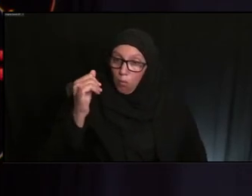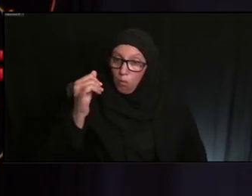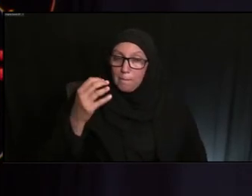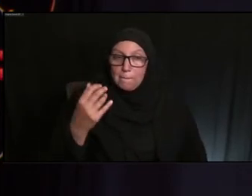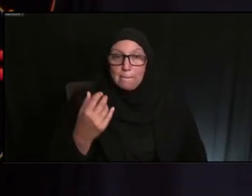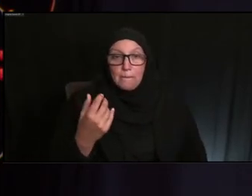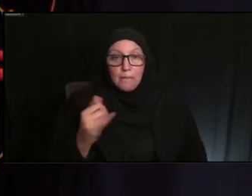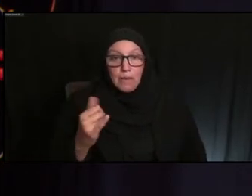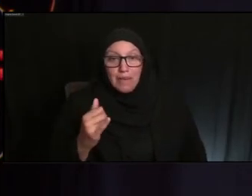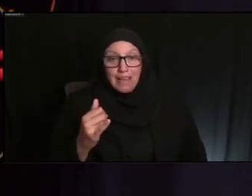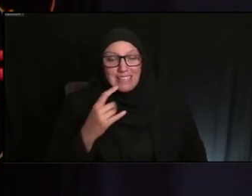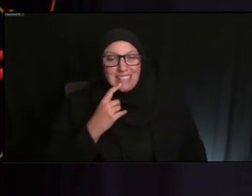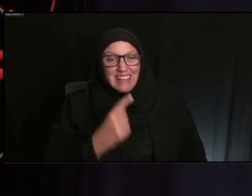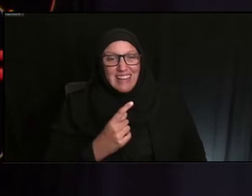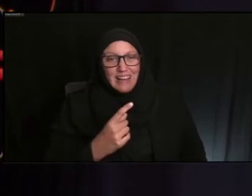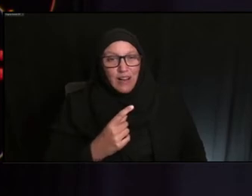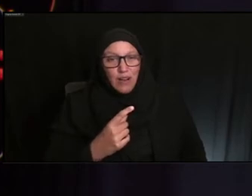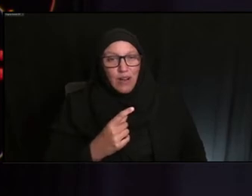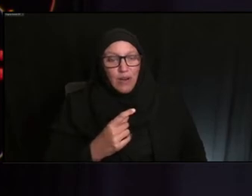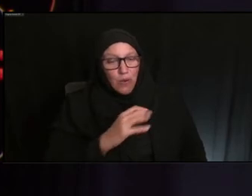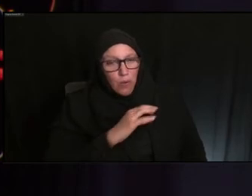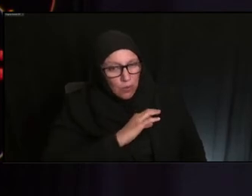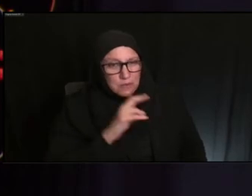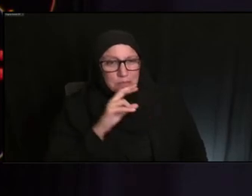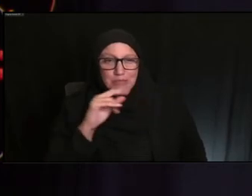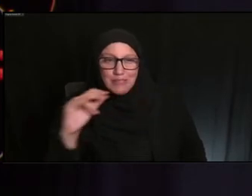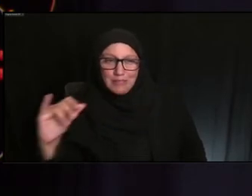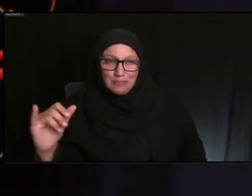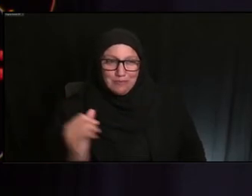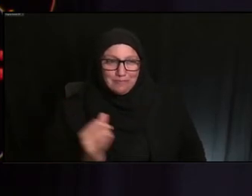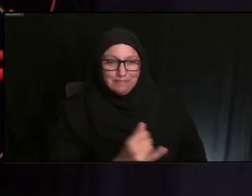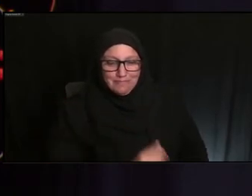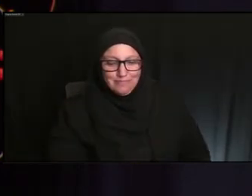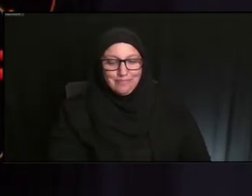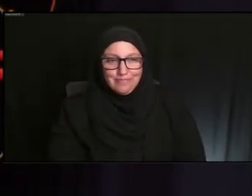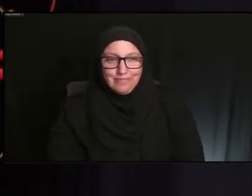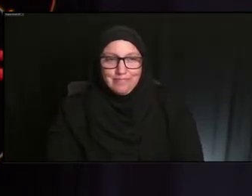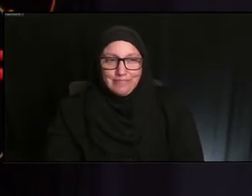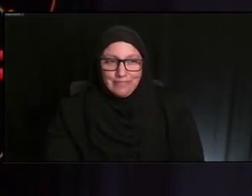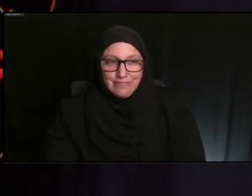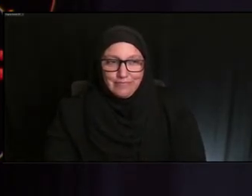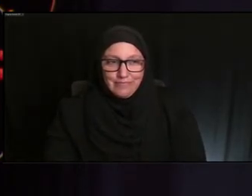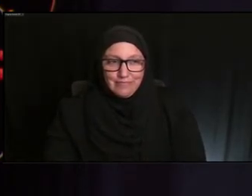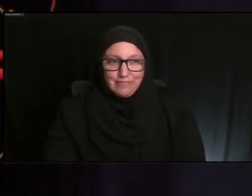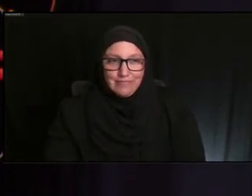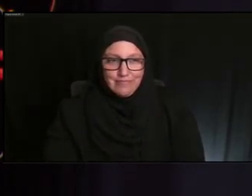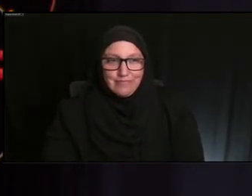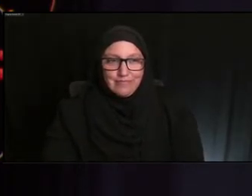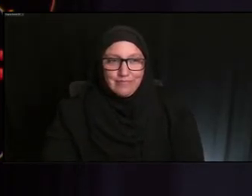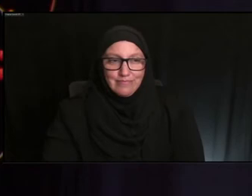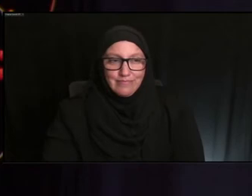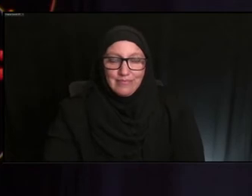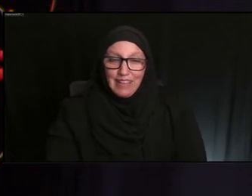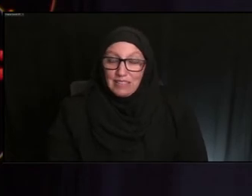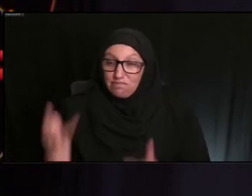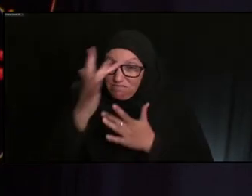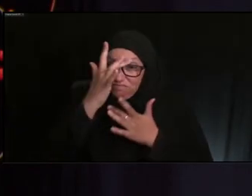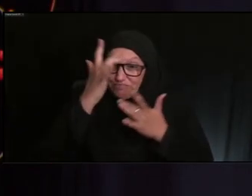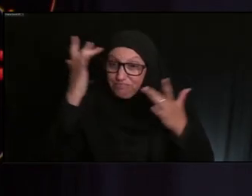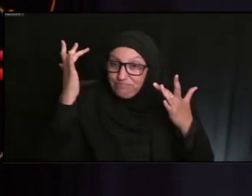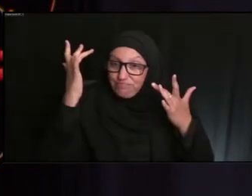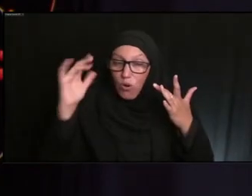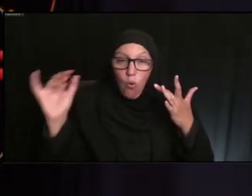"Oh, jahiliyyah la ya'rifu imama." Is it jahiliyyah of ignorance or jahiliyyah